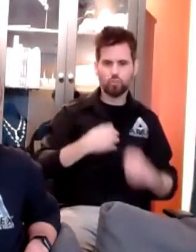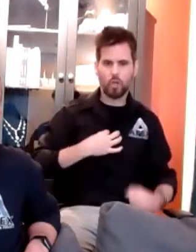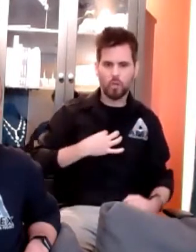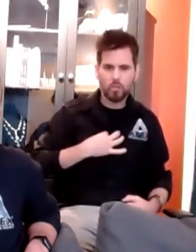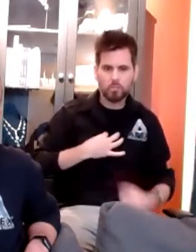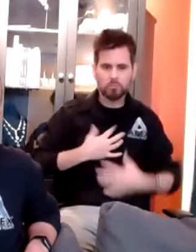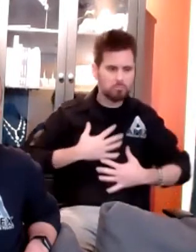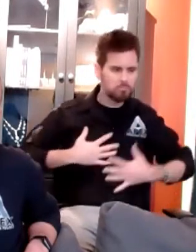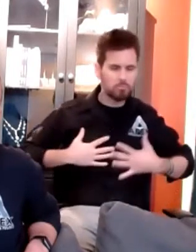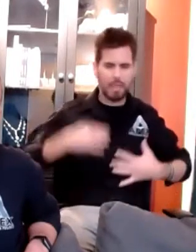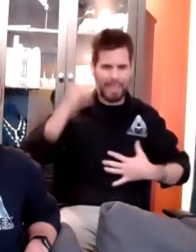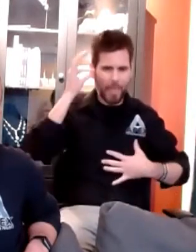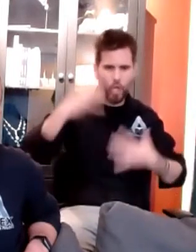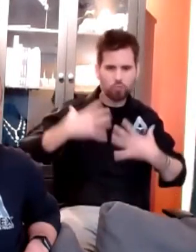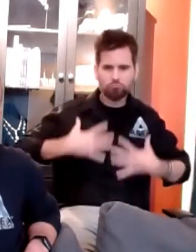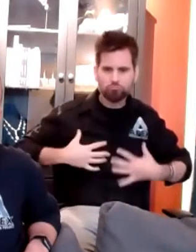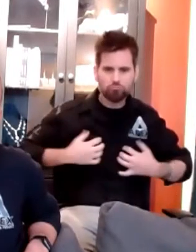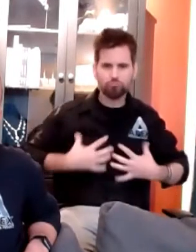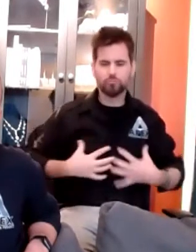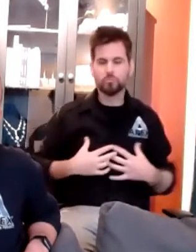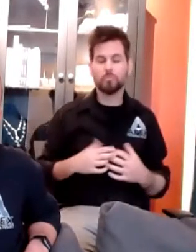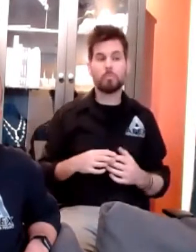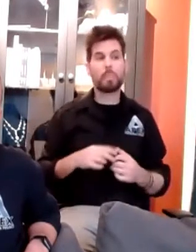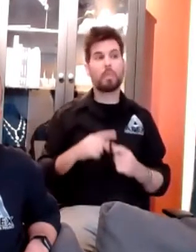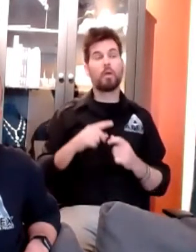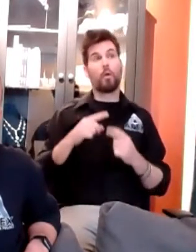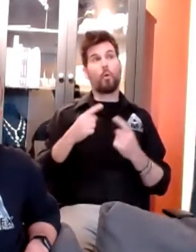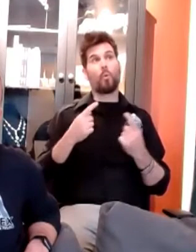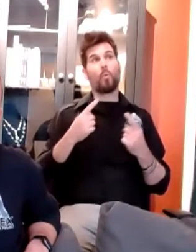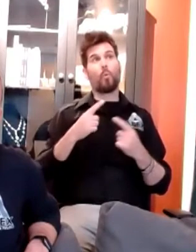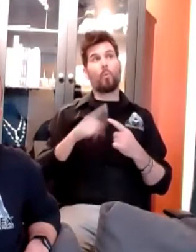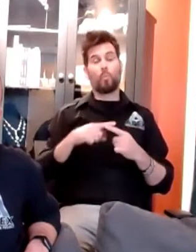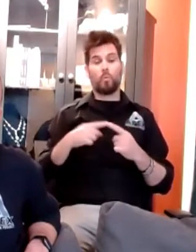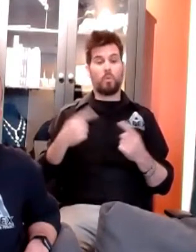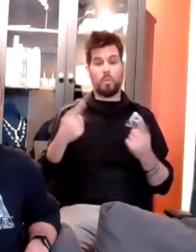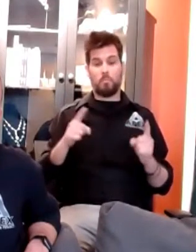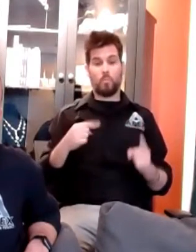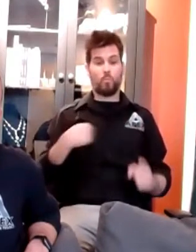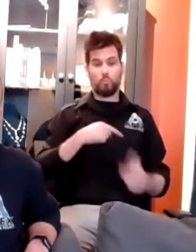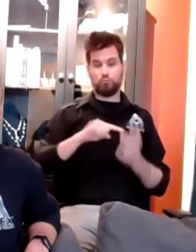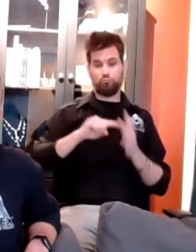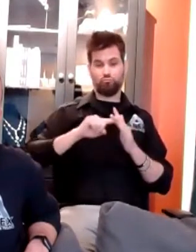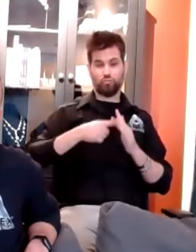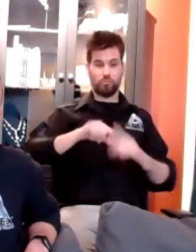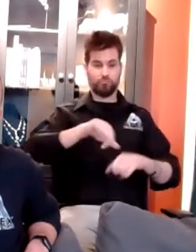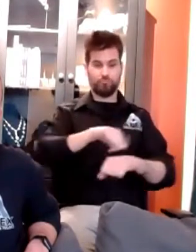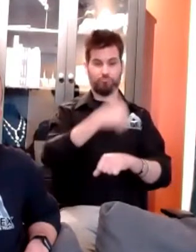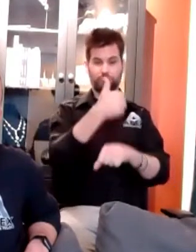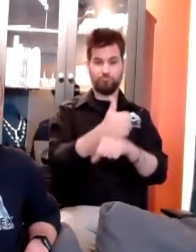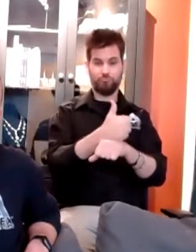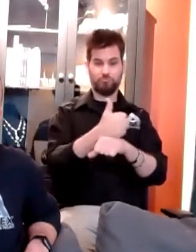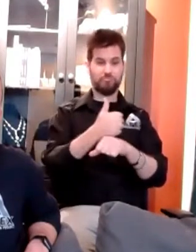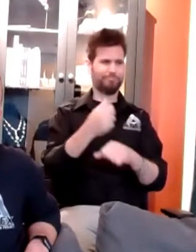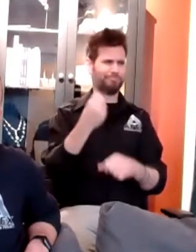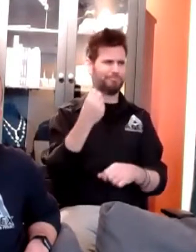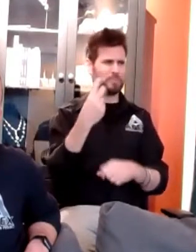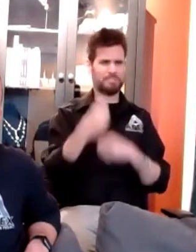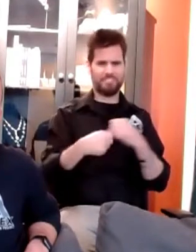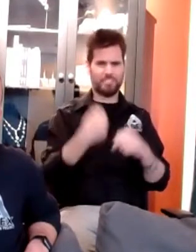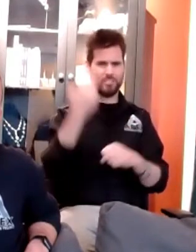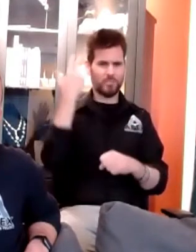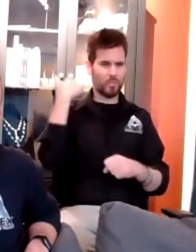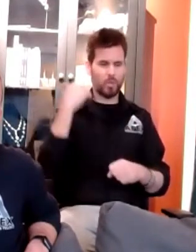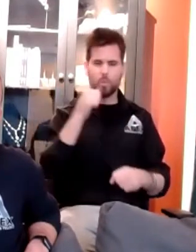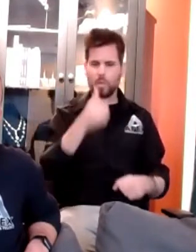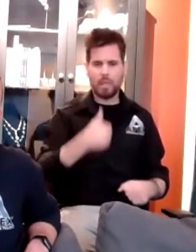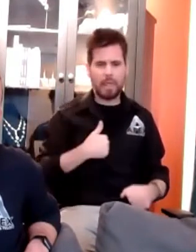give them the nutrition that we wanted to. We were functioning out of another recipe that only had kibble